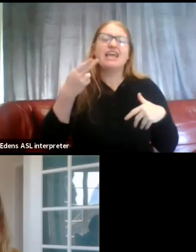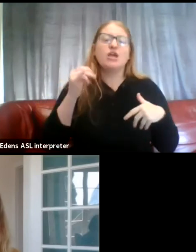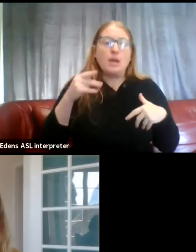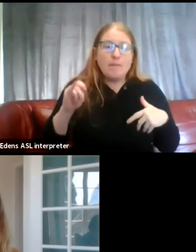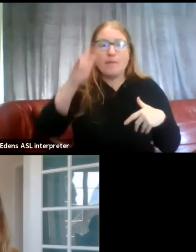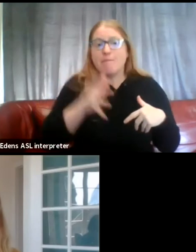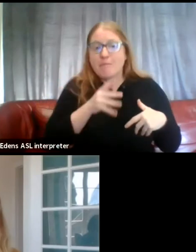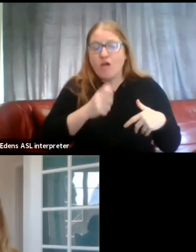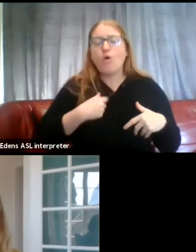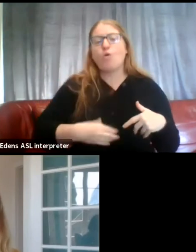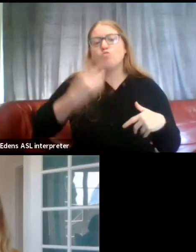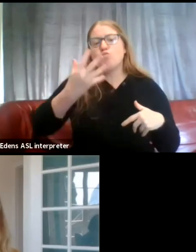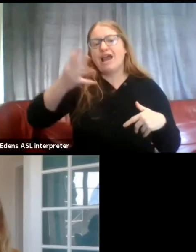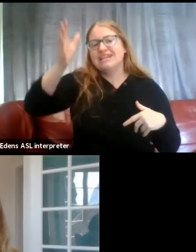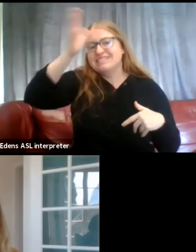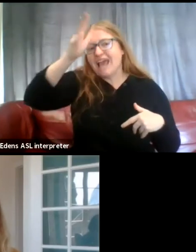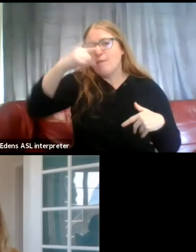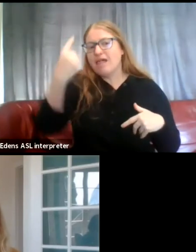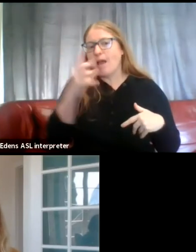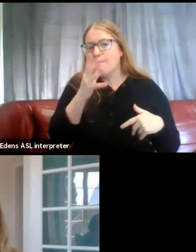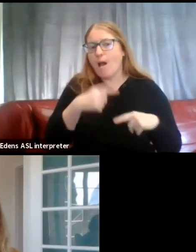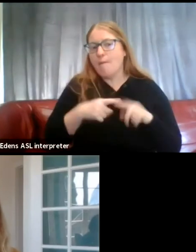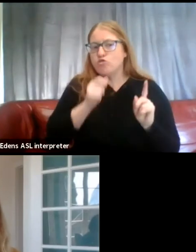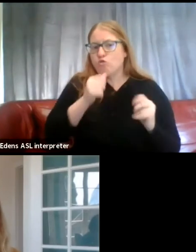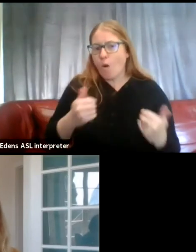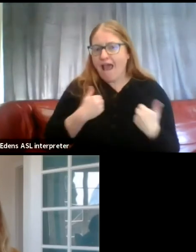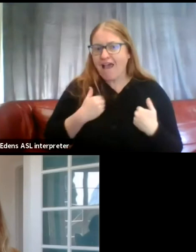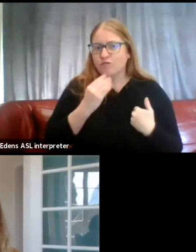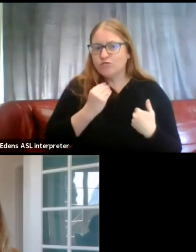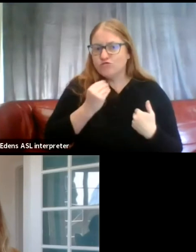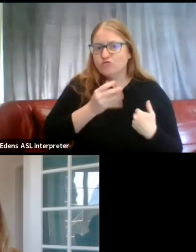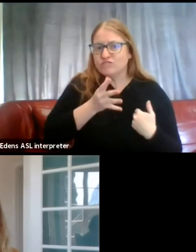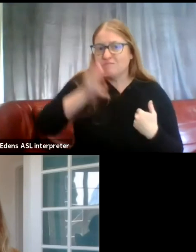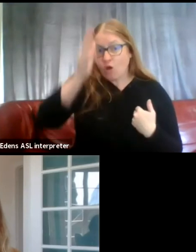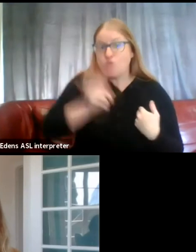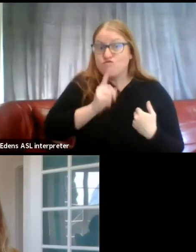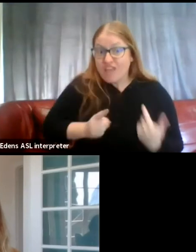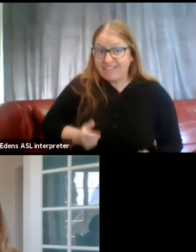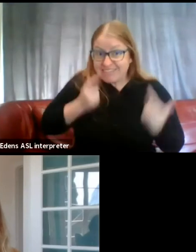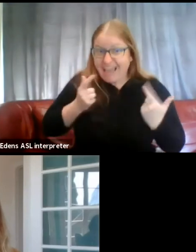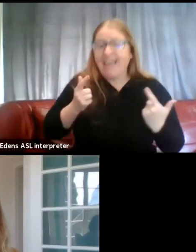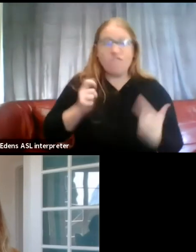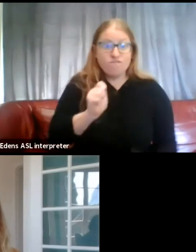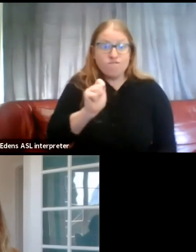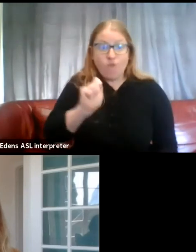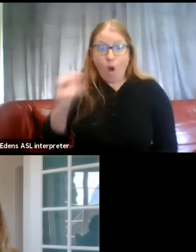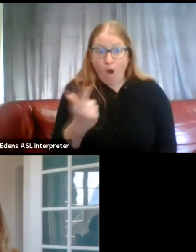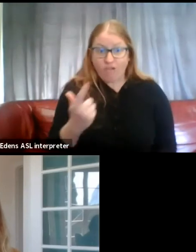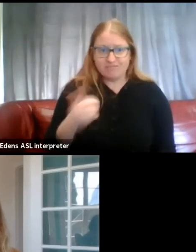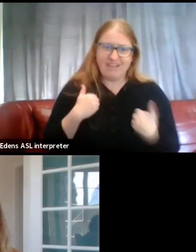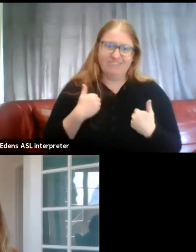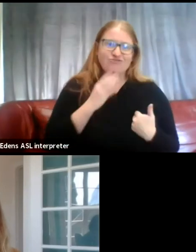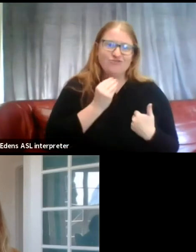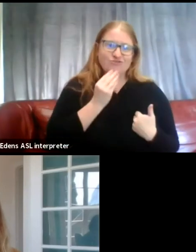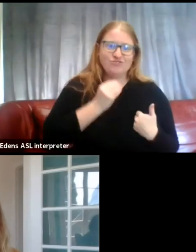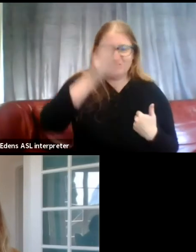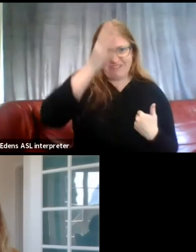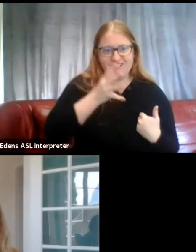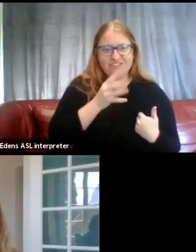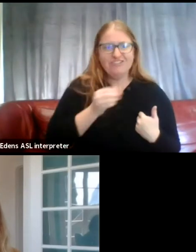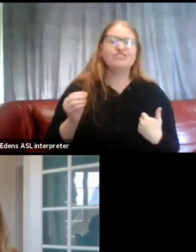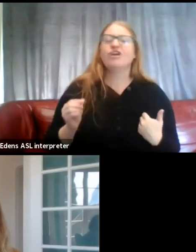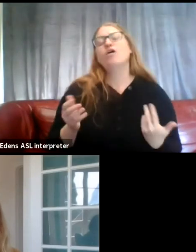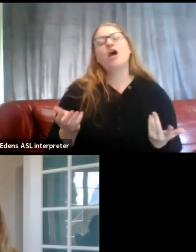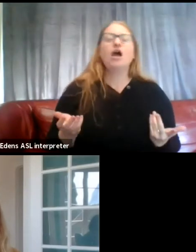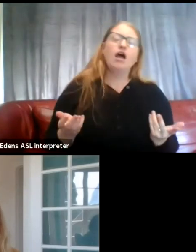mom, but they don't have a Jewish parent. In real life, they all have Jewish parents. So I mean, you